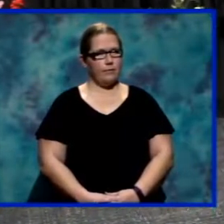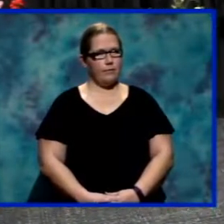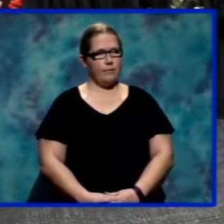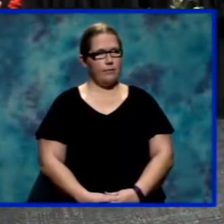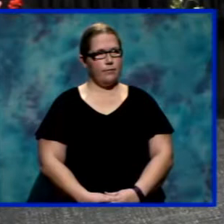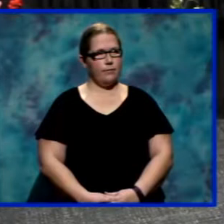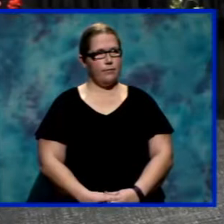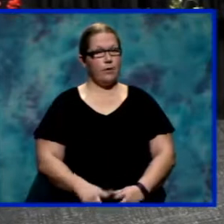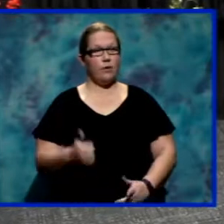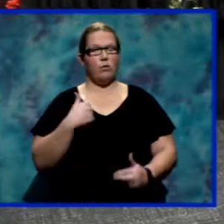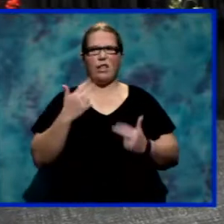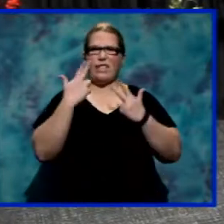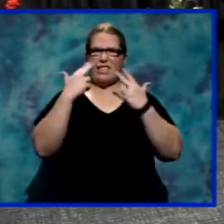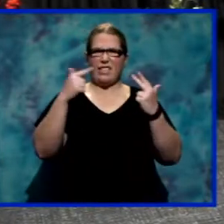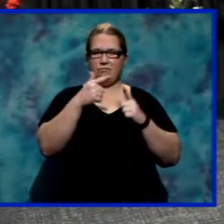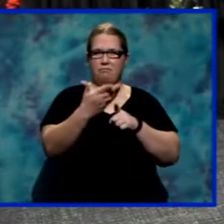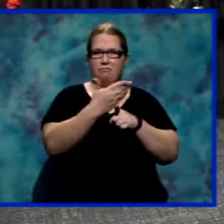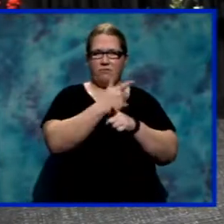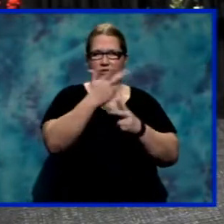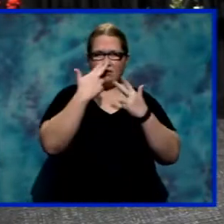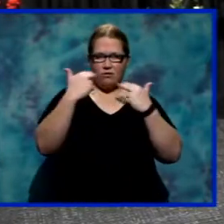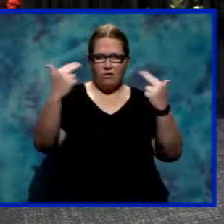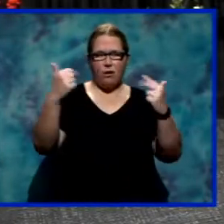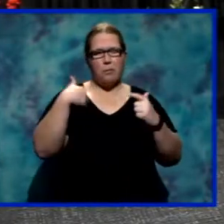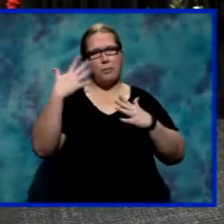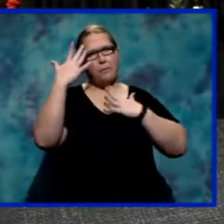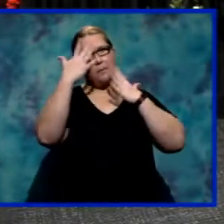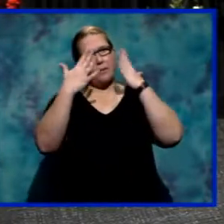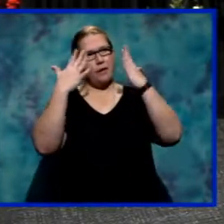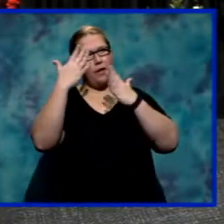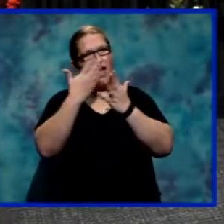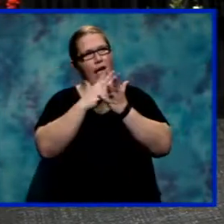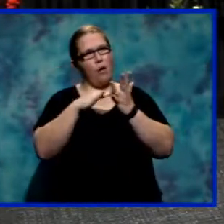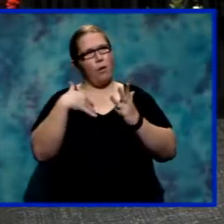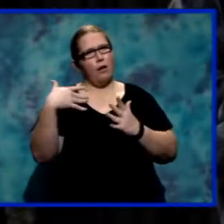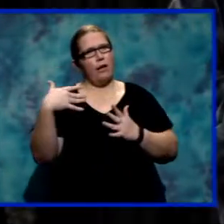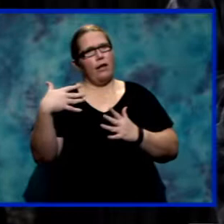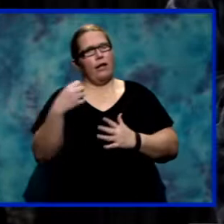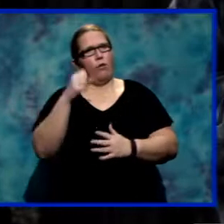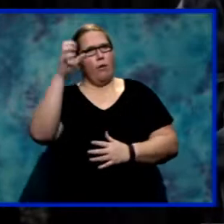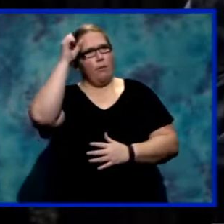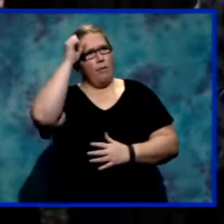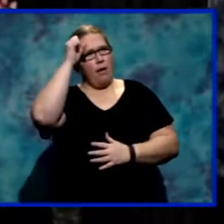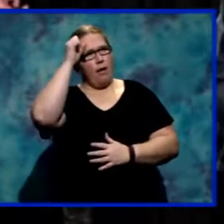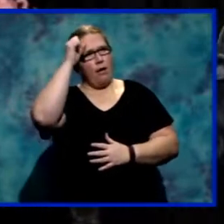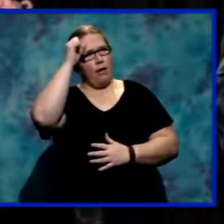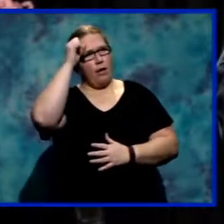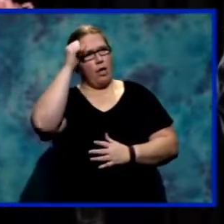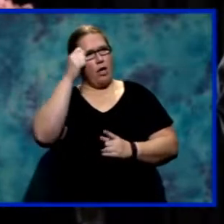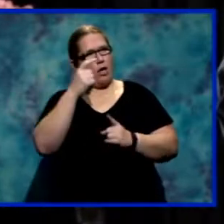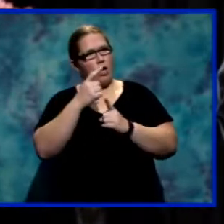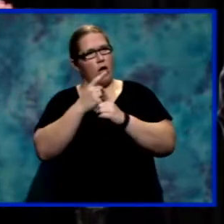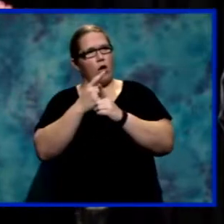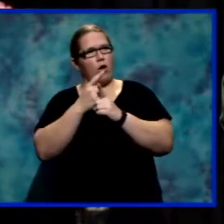As we're singing that song, I was thinking about how we need to remember Button Gonzaga,